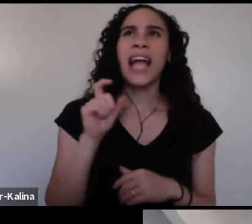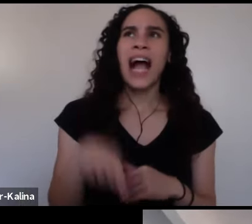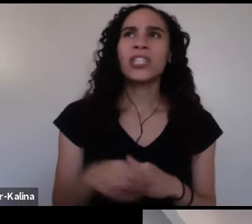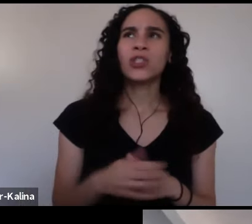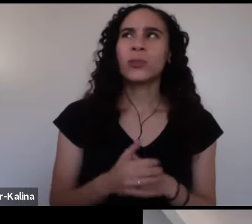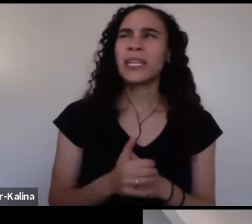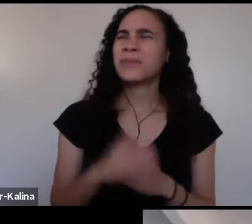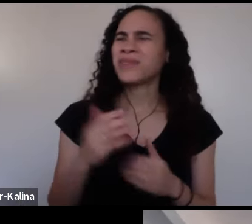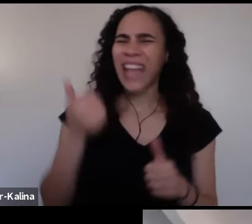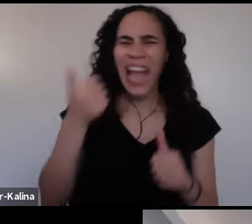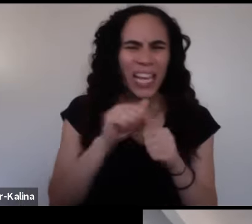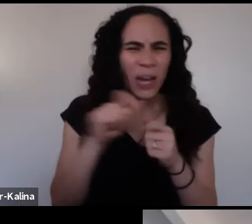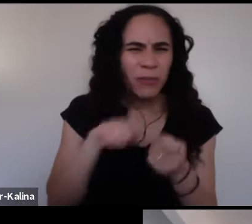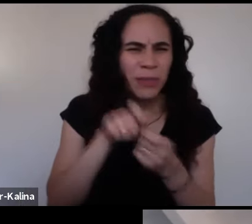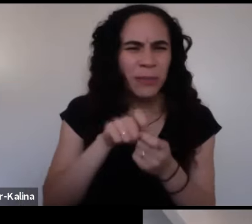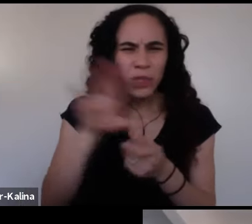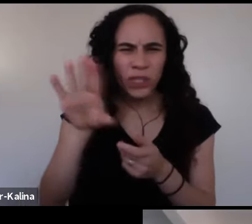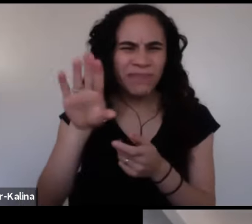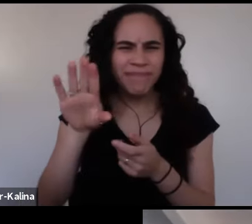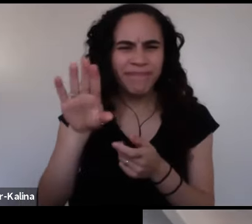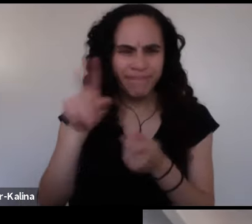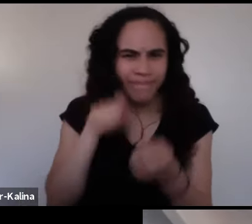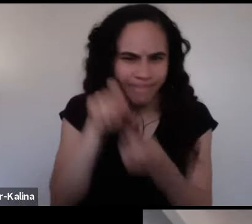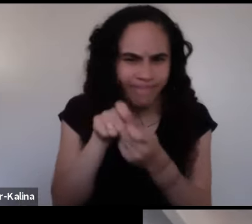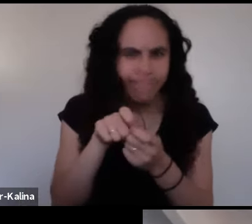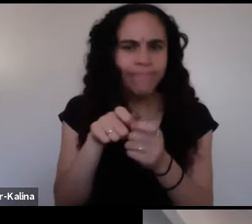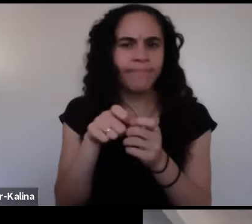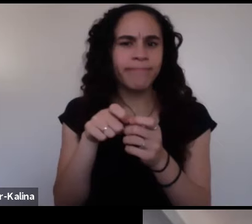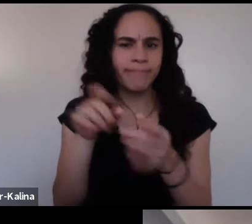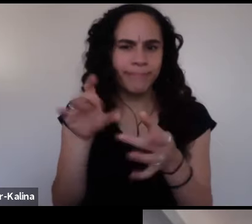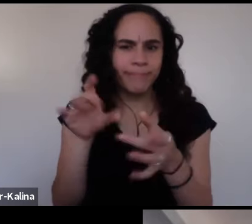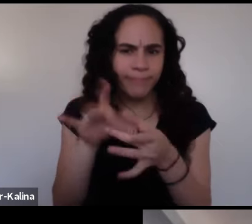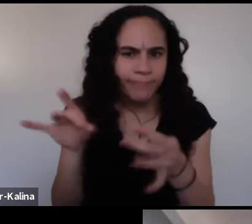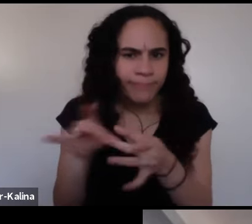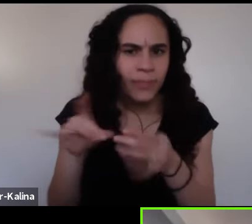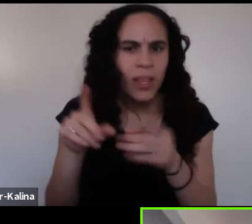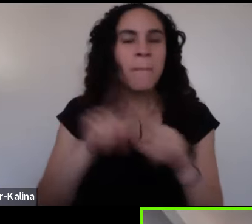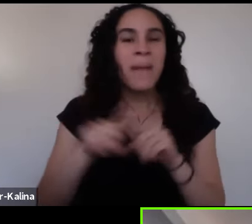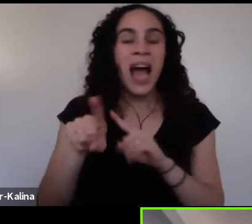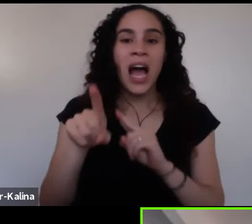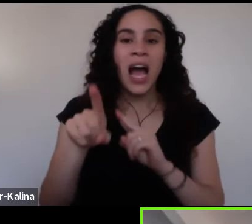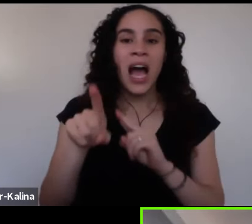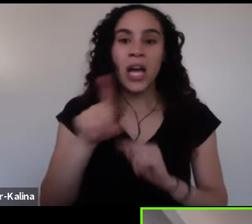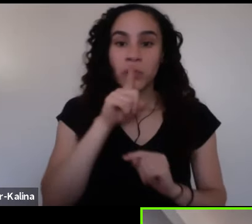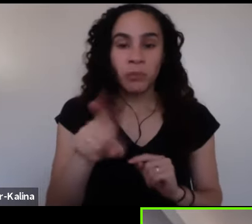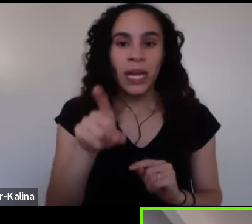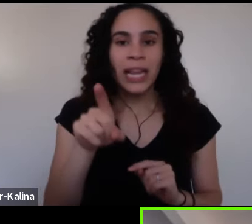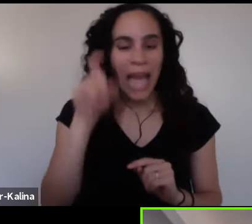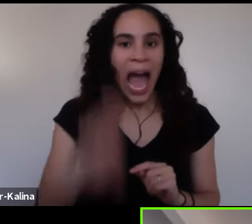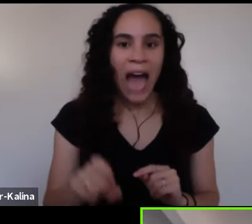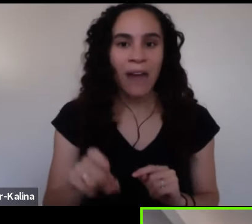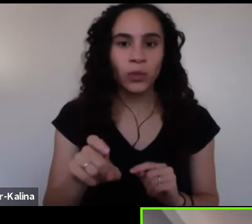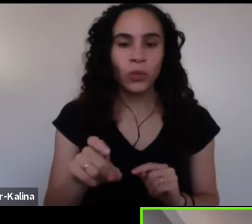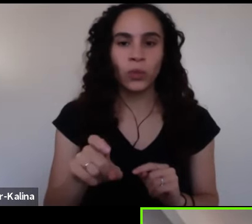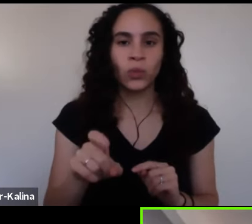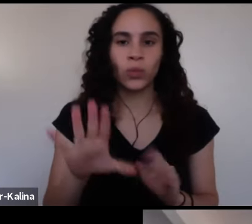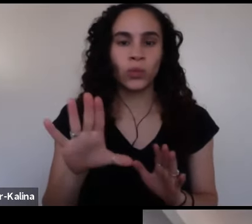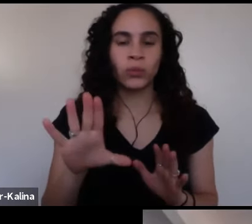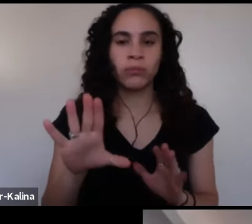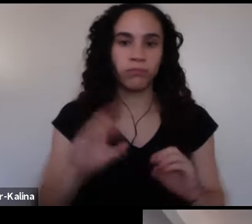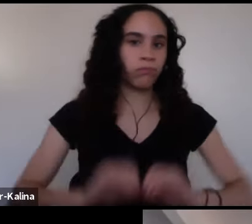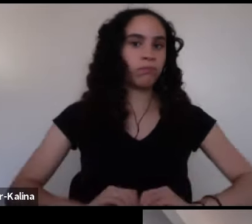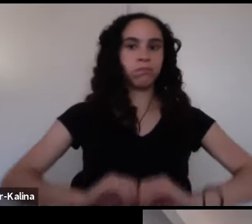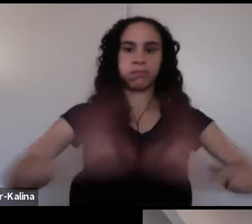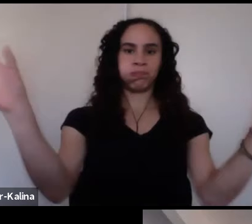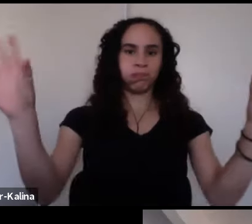I can't remember the word you used, but it's so in your face, and that's when. Why does it have